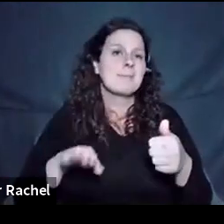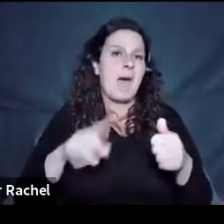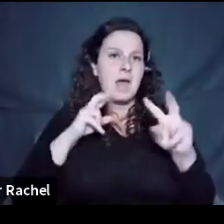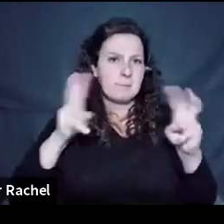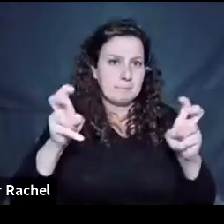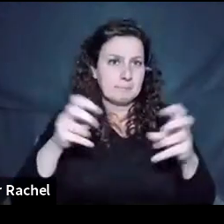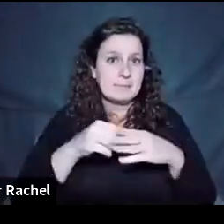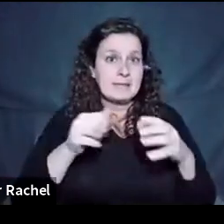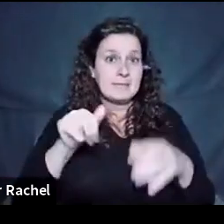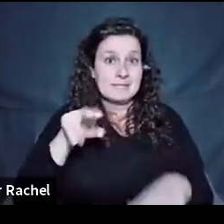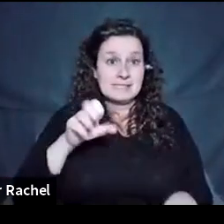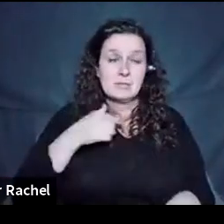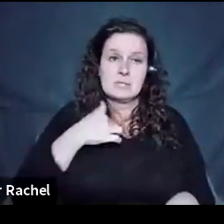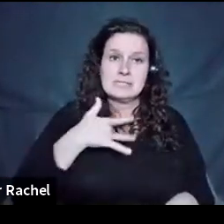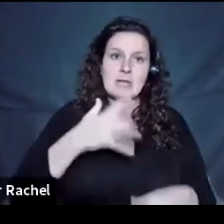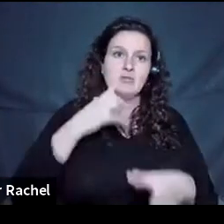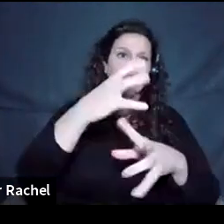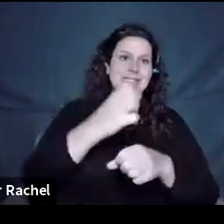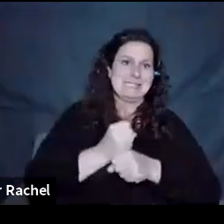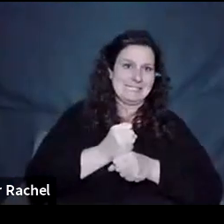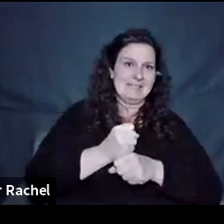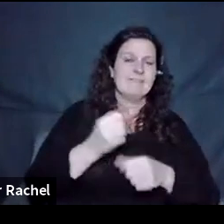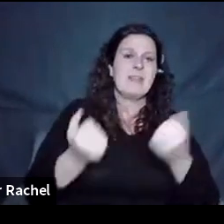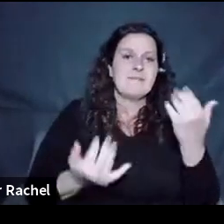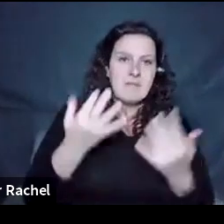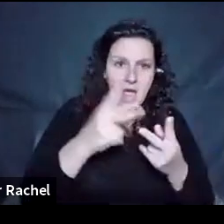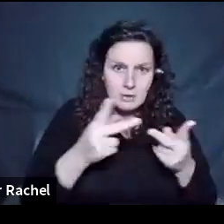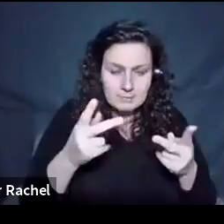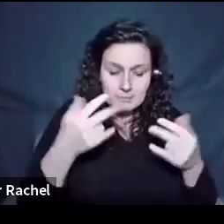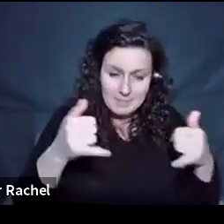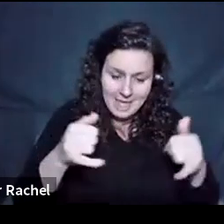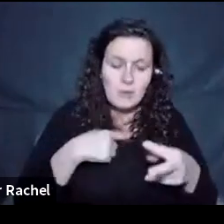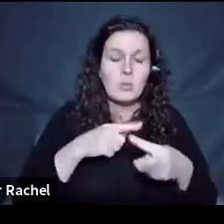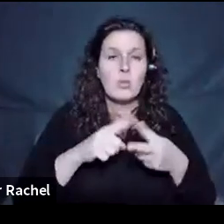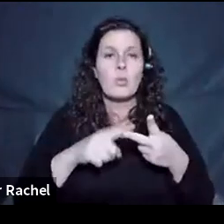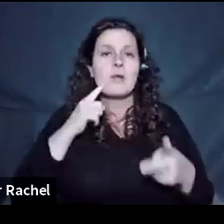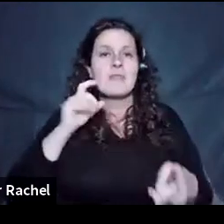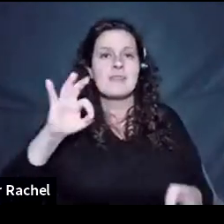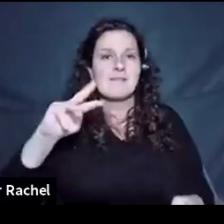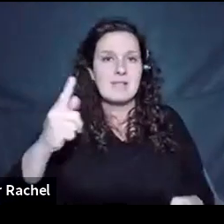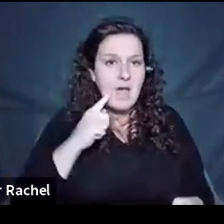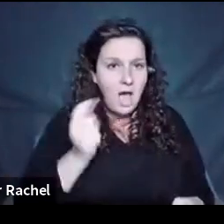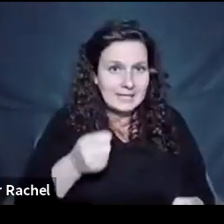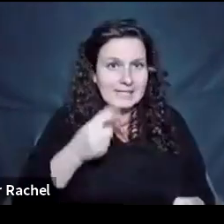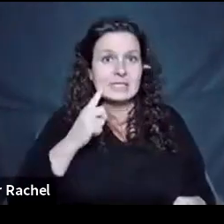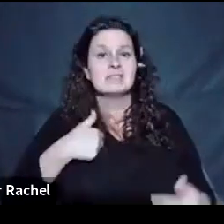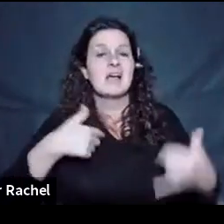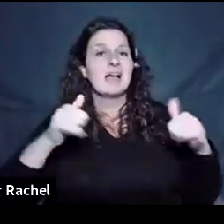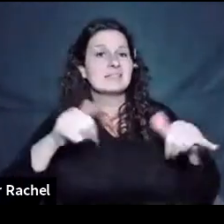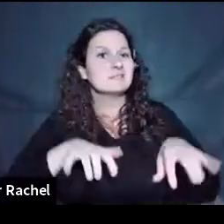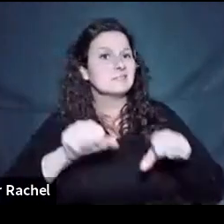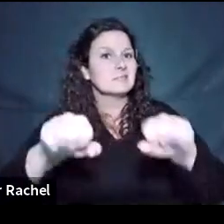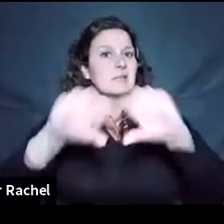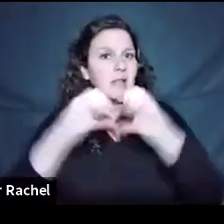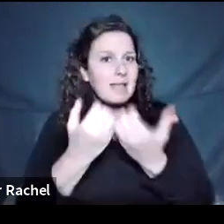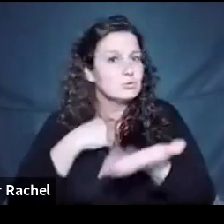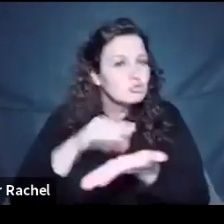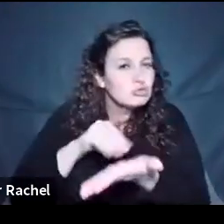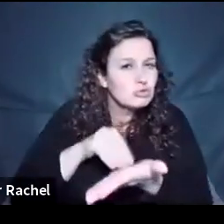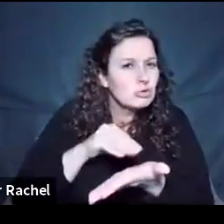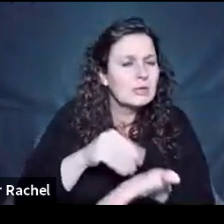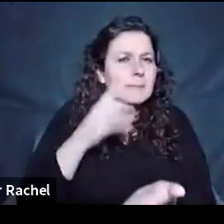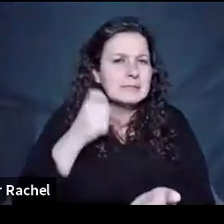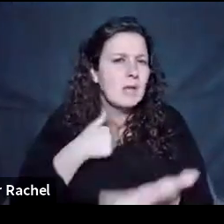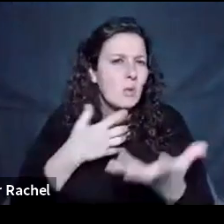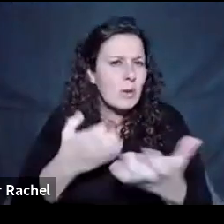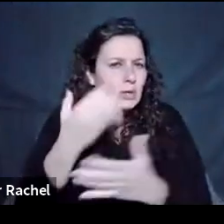one receiving the fire play or the flogging. I still take classes to learn about it because I want to know when I